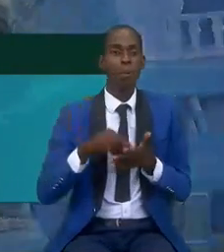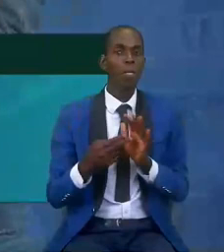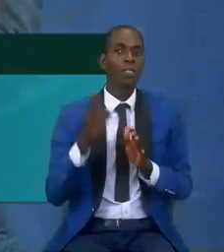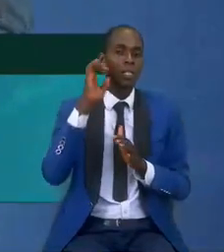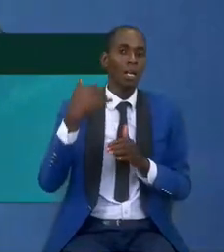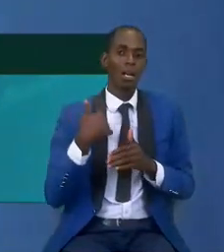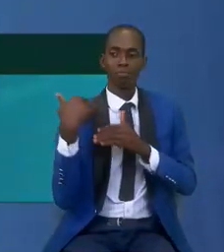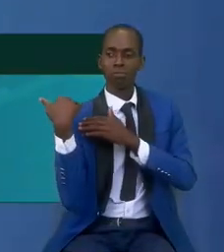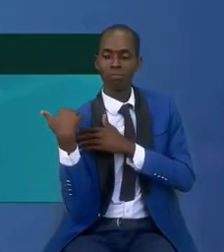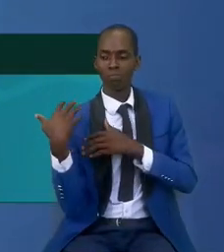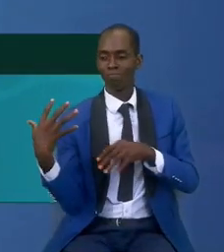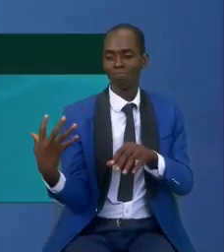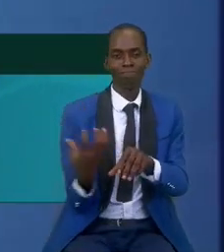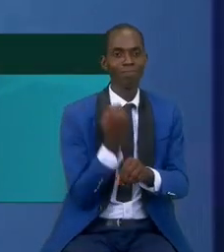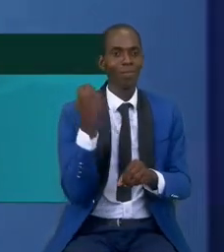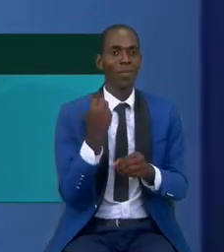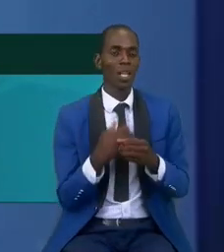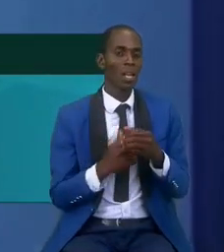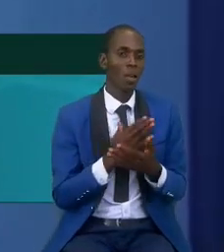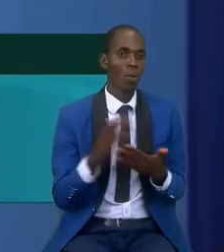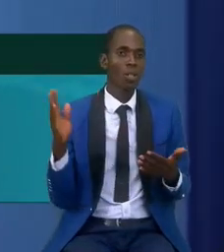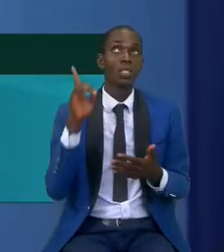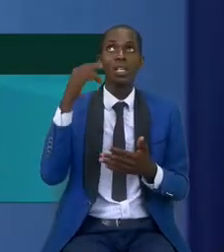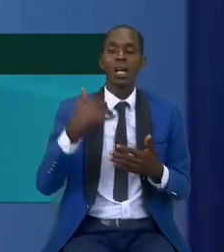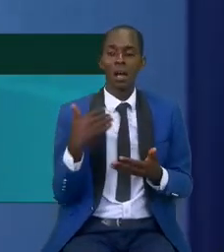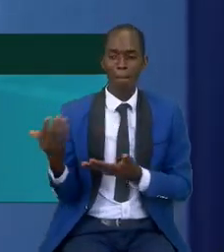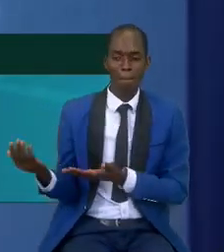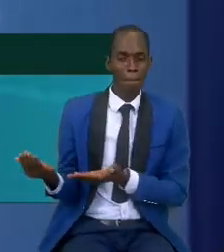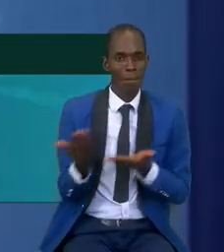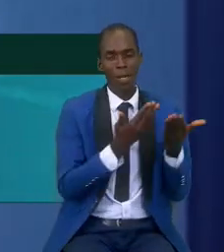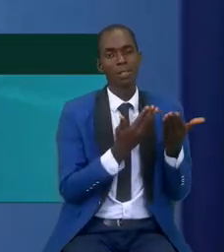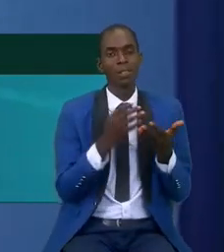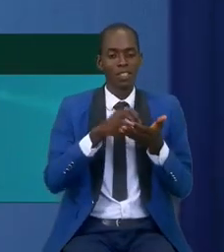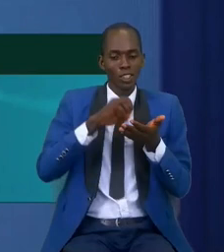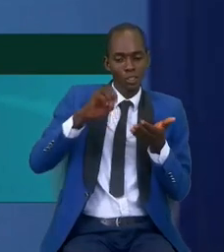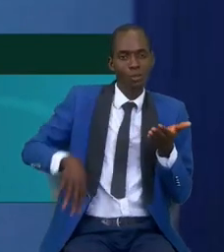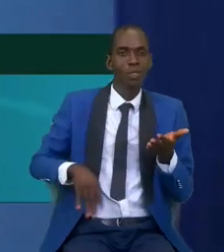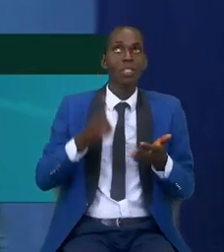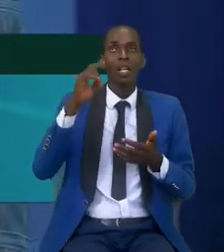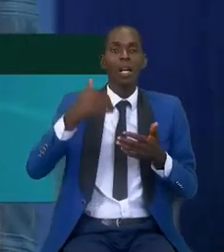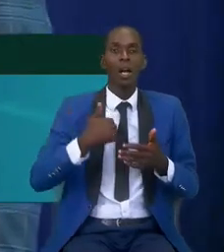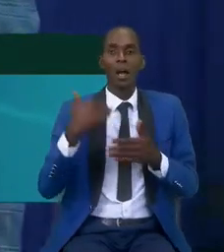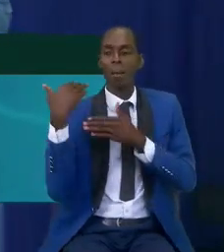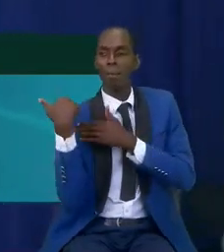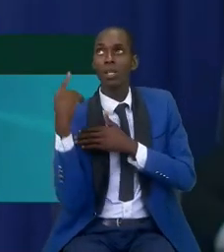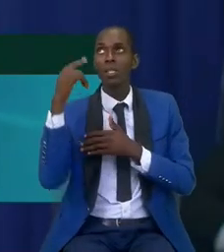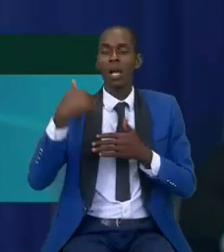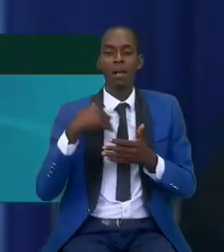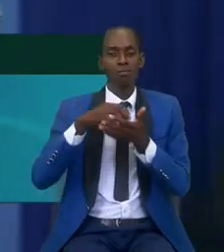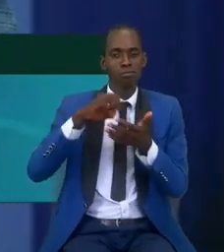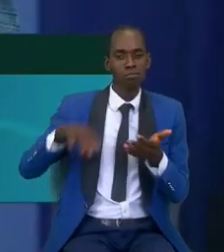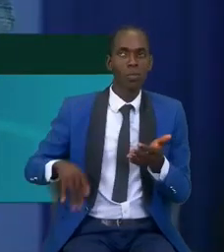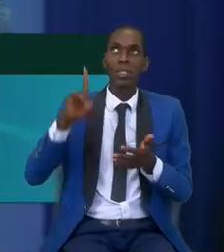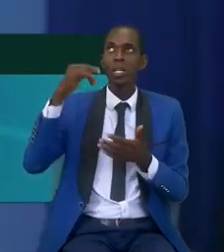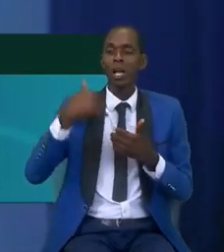has removed he has born he has removed he has carried our griefs and courage